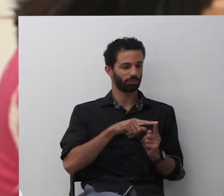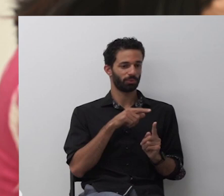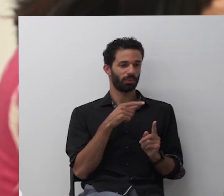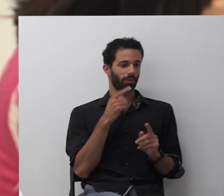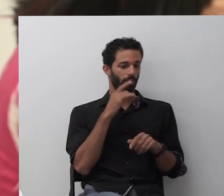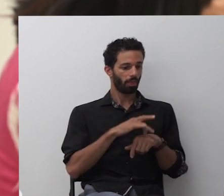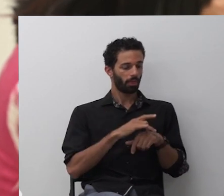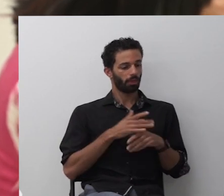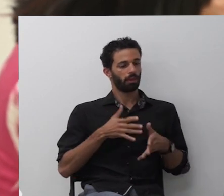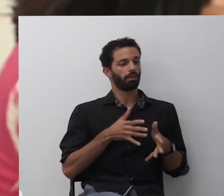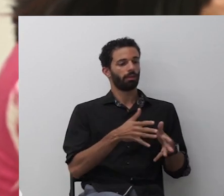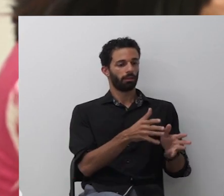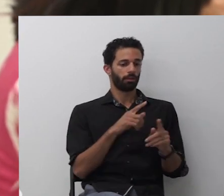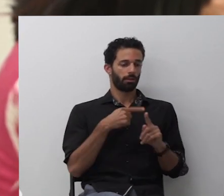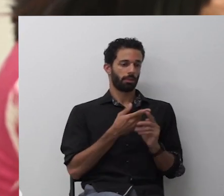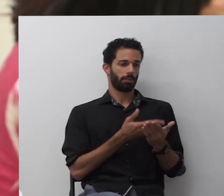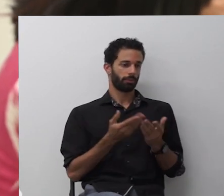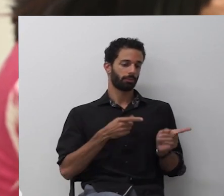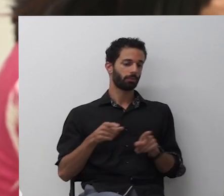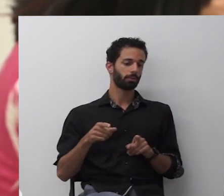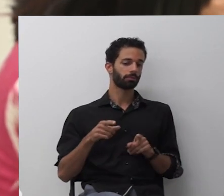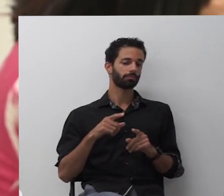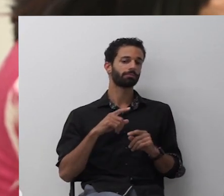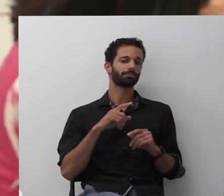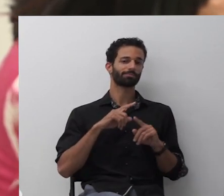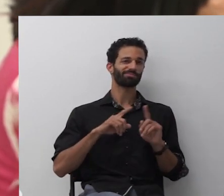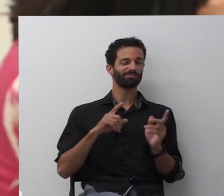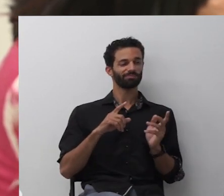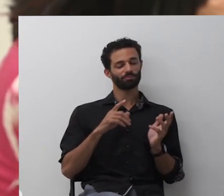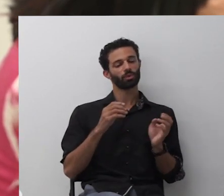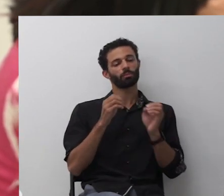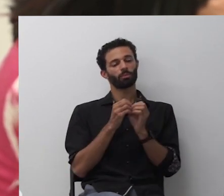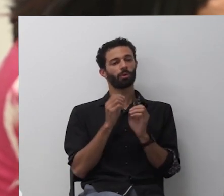with anxiety, but it just kind of it's like you're a little more